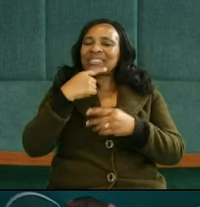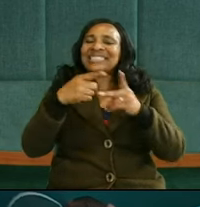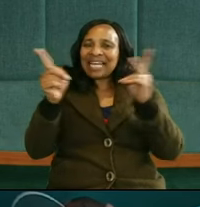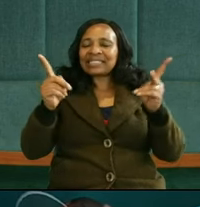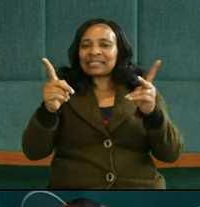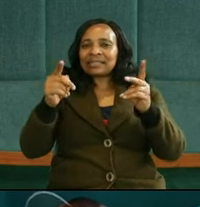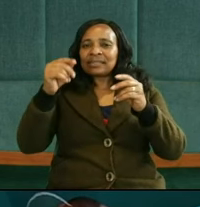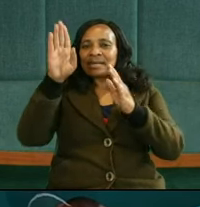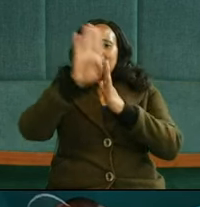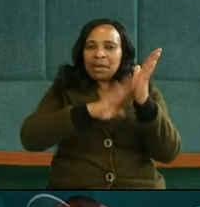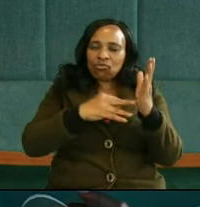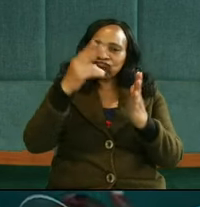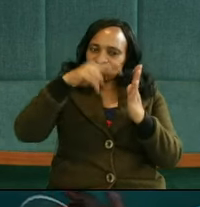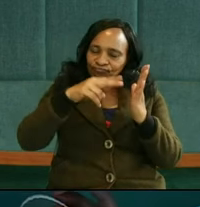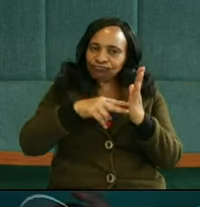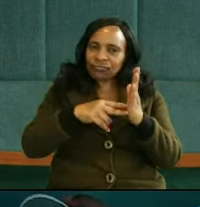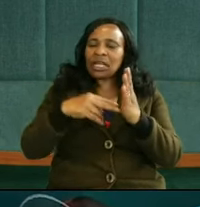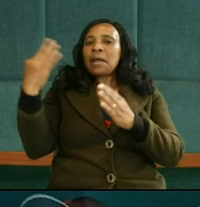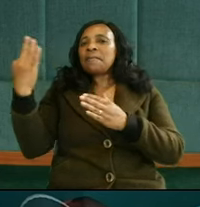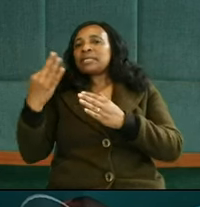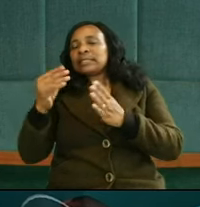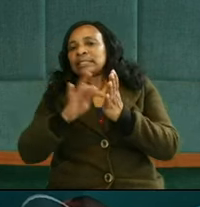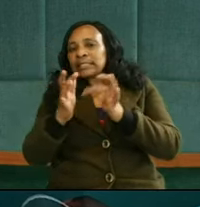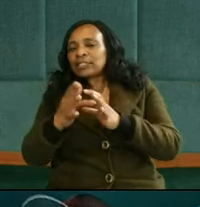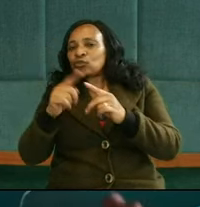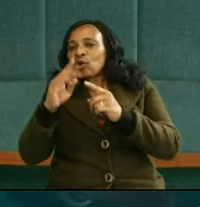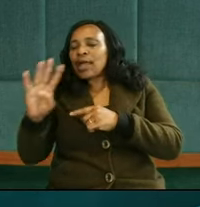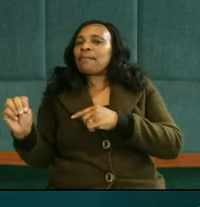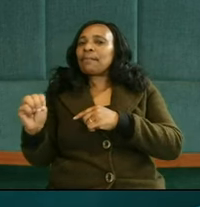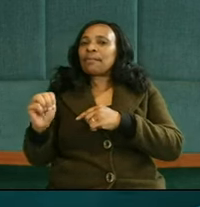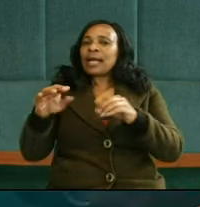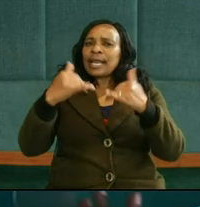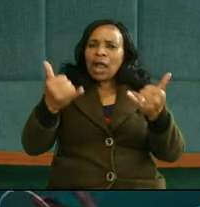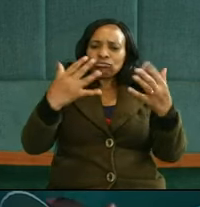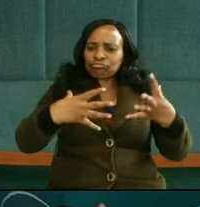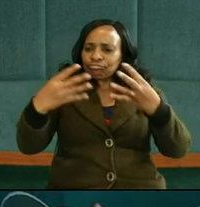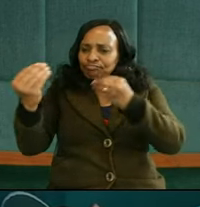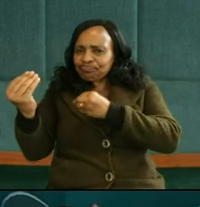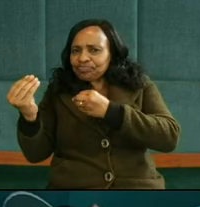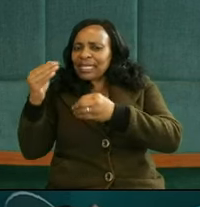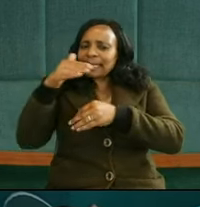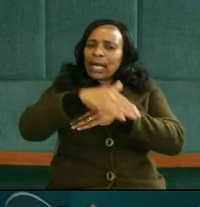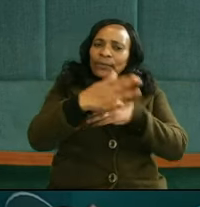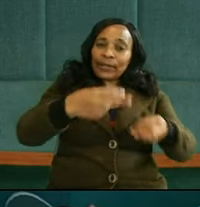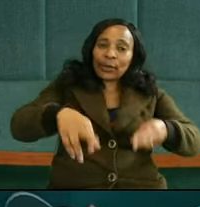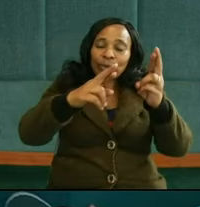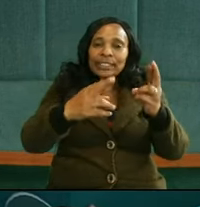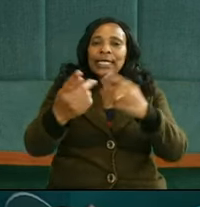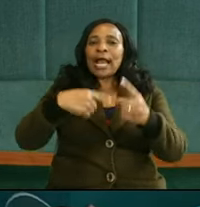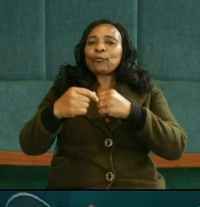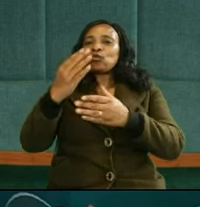at this scripture, preached Jesus to him. Now as they went down the road, they came to